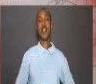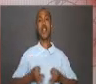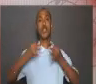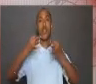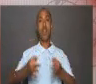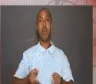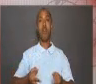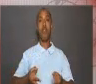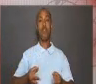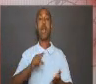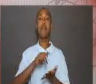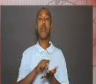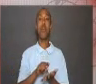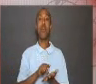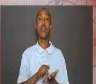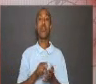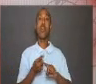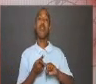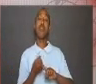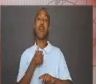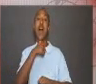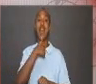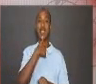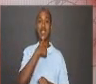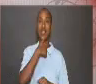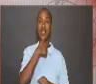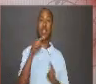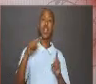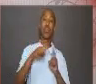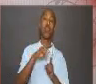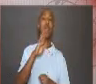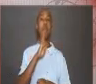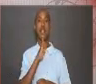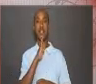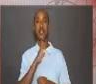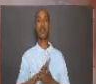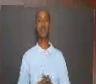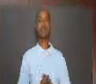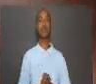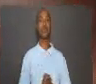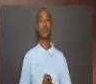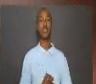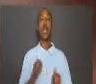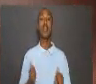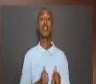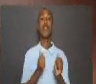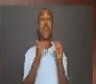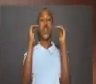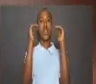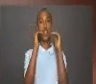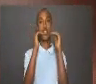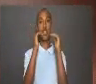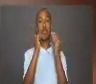transfer of a proton from an acid to a base. The following